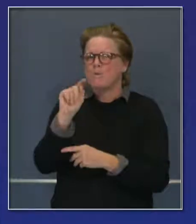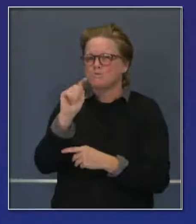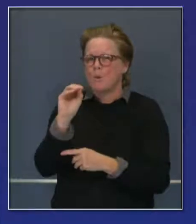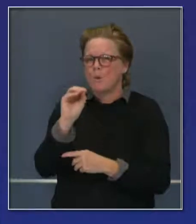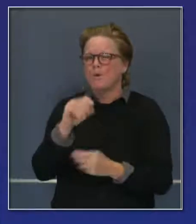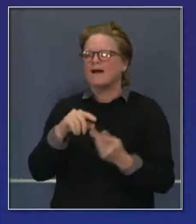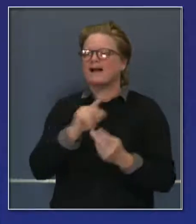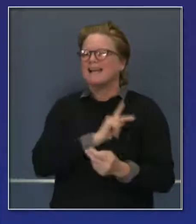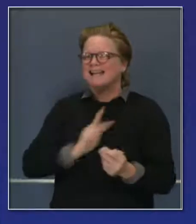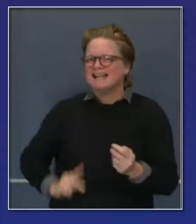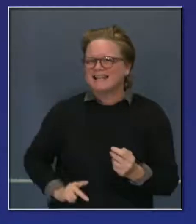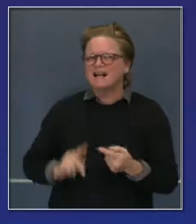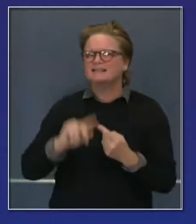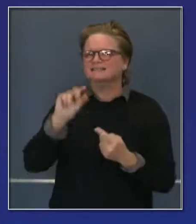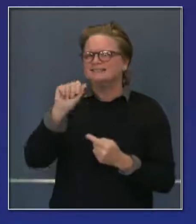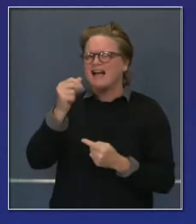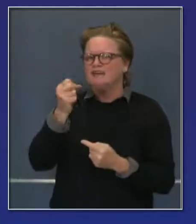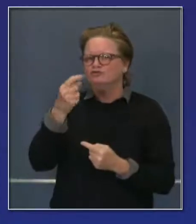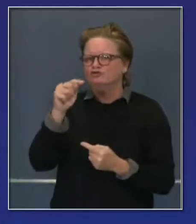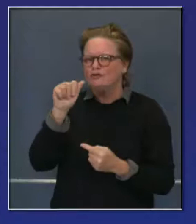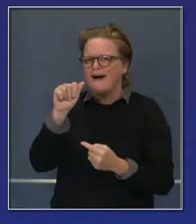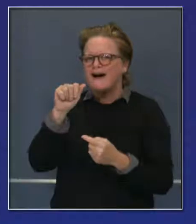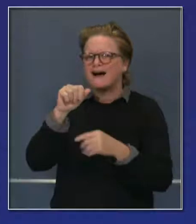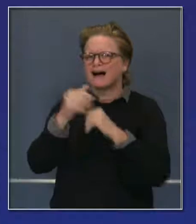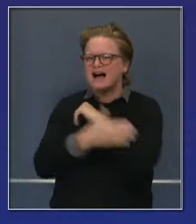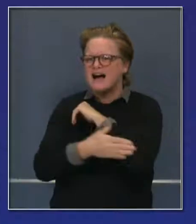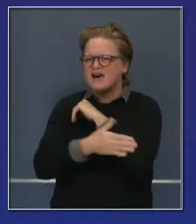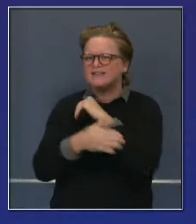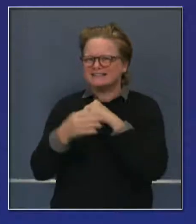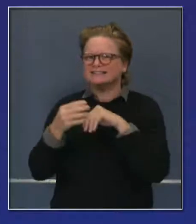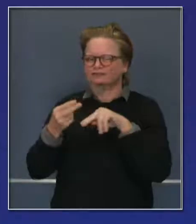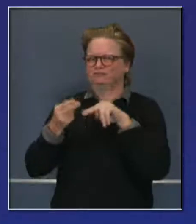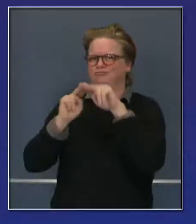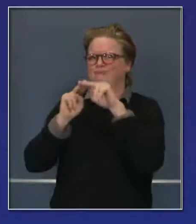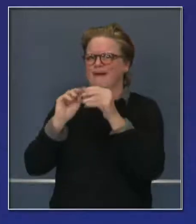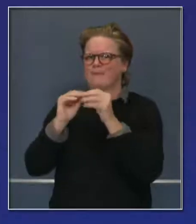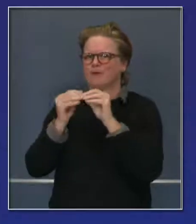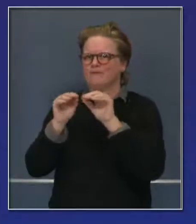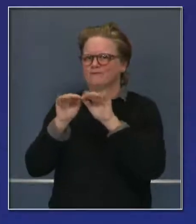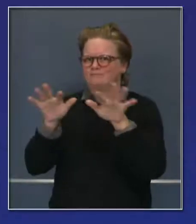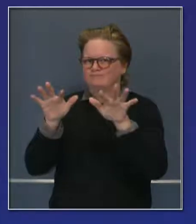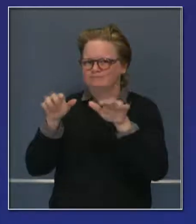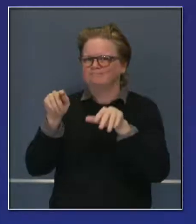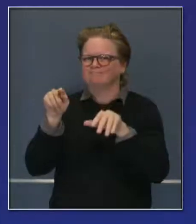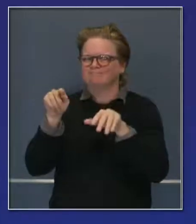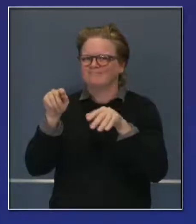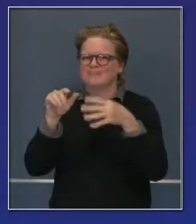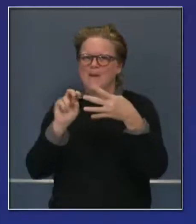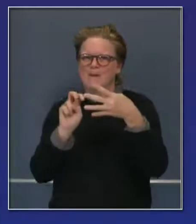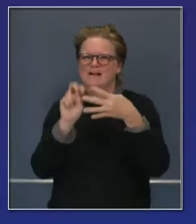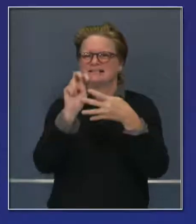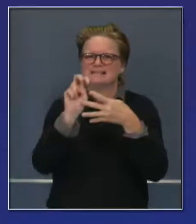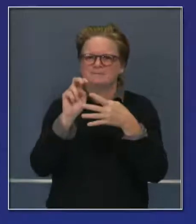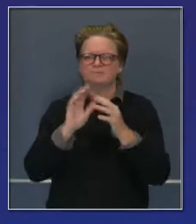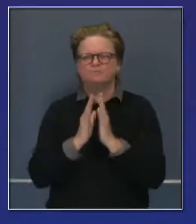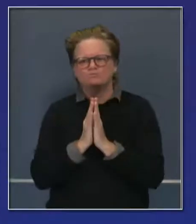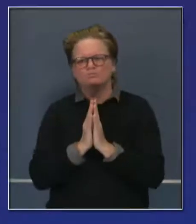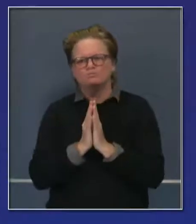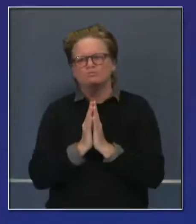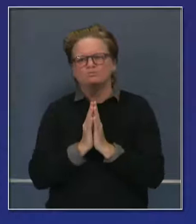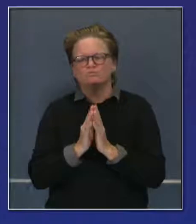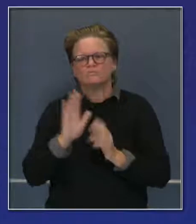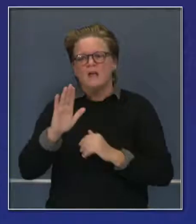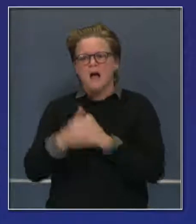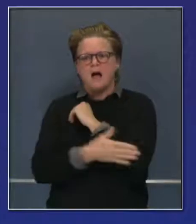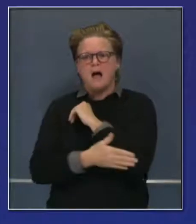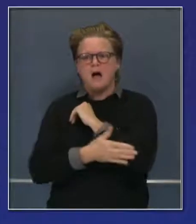rate growing, you're starting to see case rates growing. And so I anticipate, without previewing too much